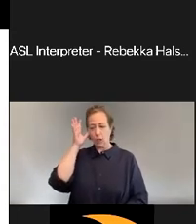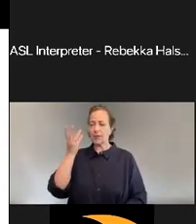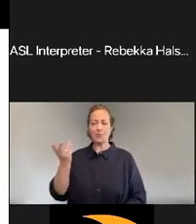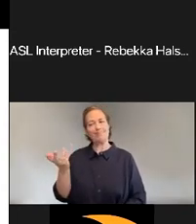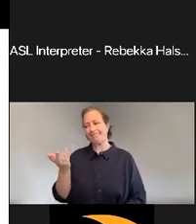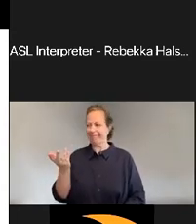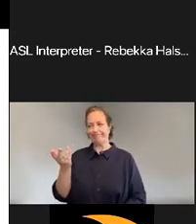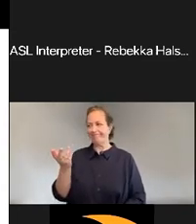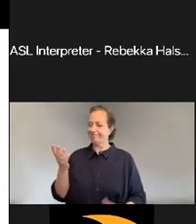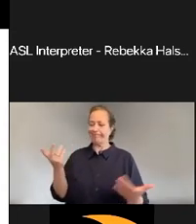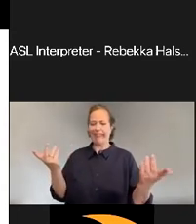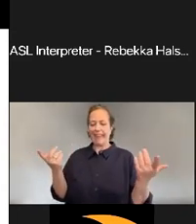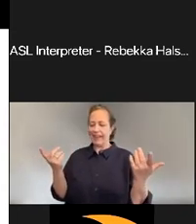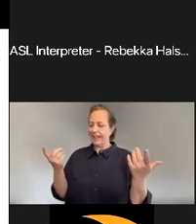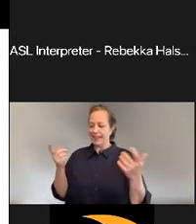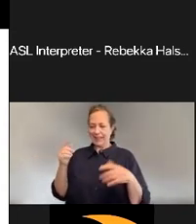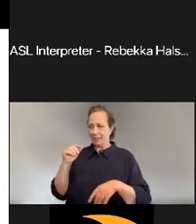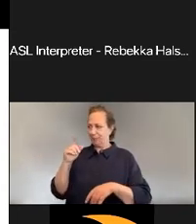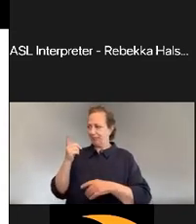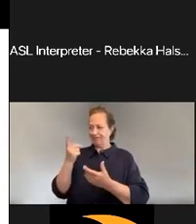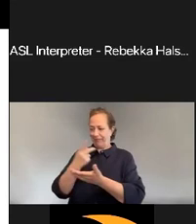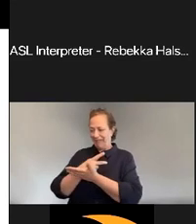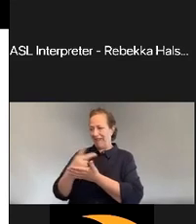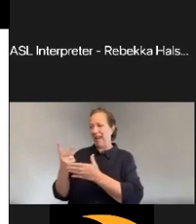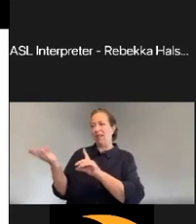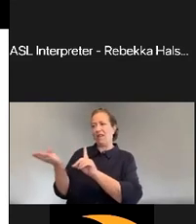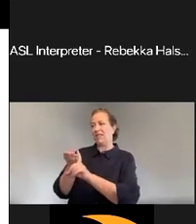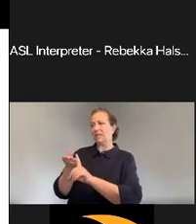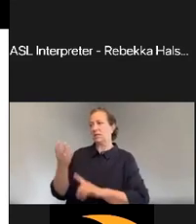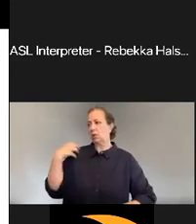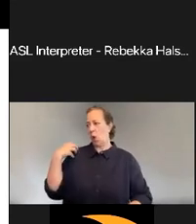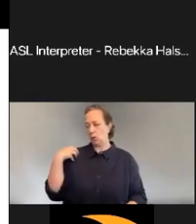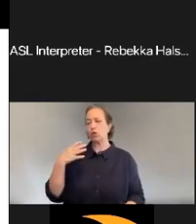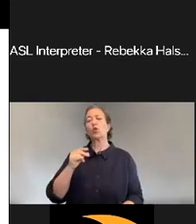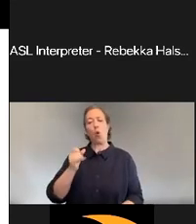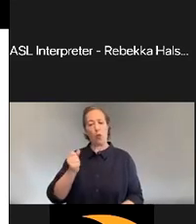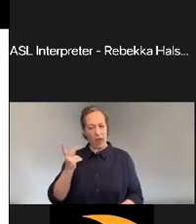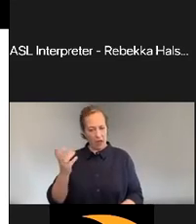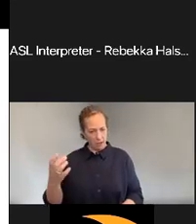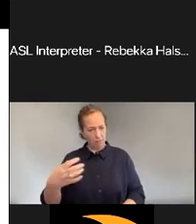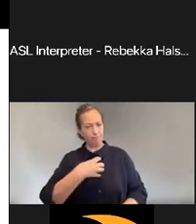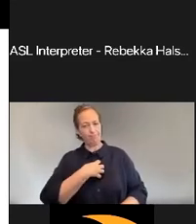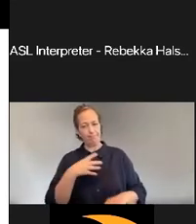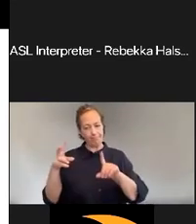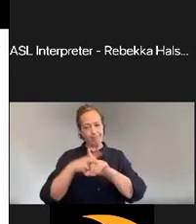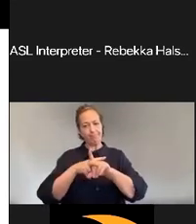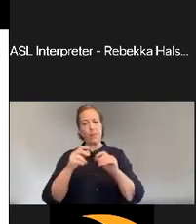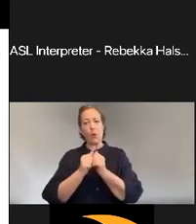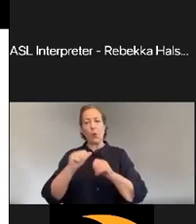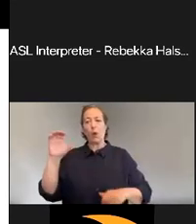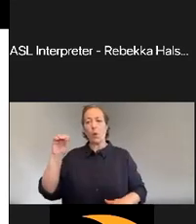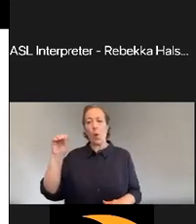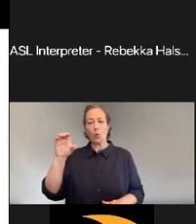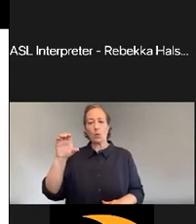soccer coach to let her continue playing, and they decide to file a complaint with OCR. What can they expect from